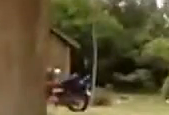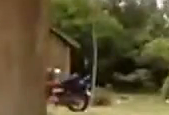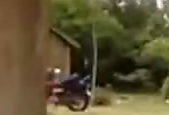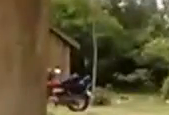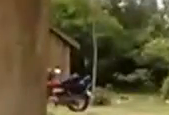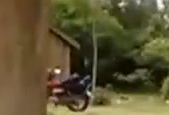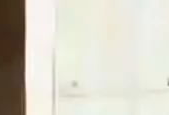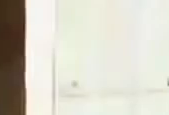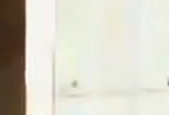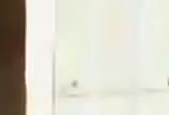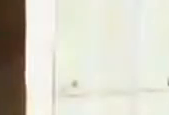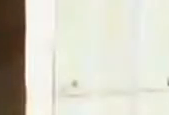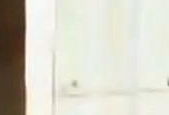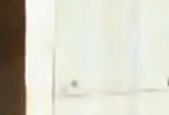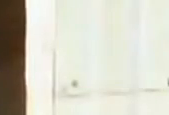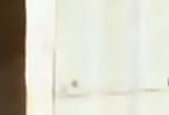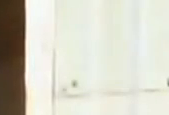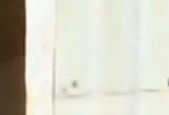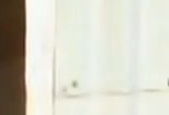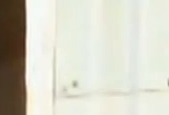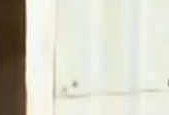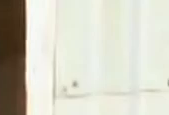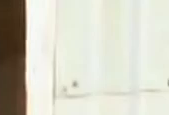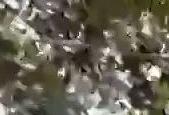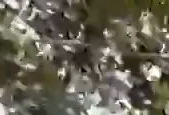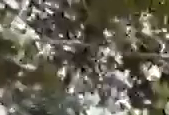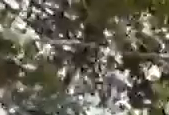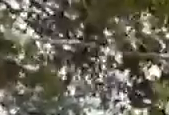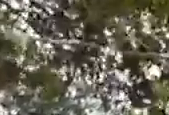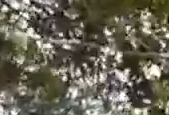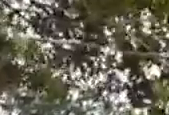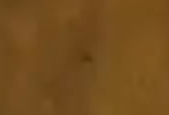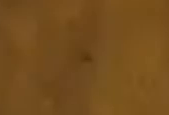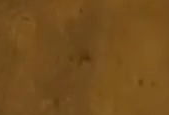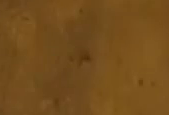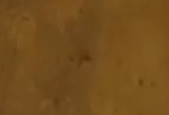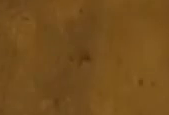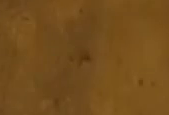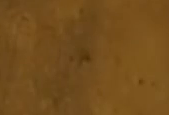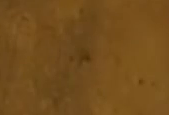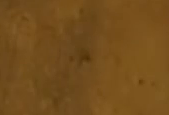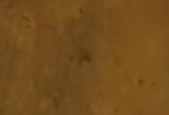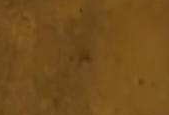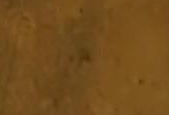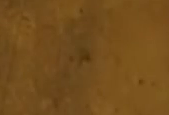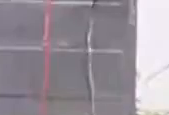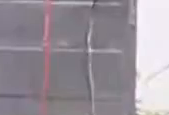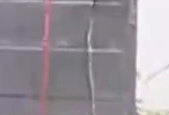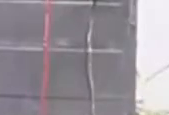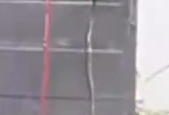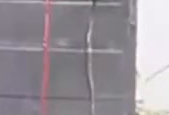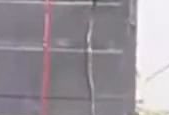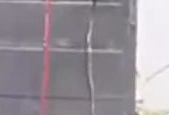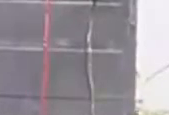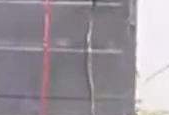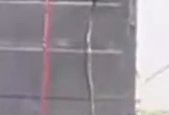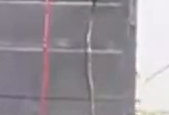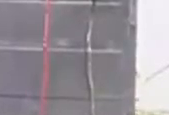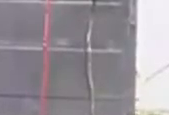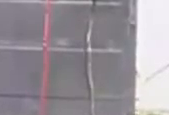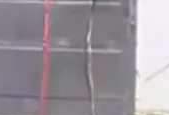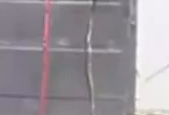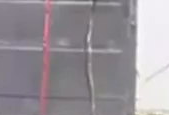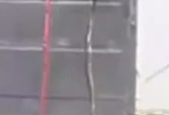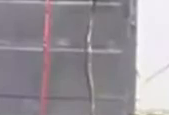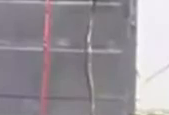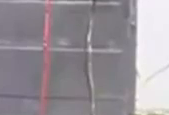who says he had the dream of inventing power that will help his family. Nilianza nikiwa form 3. Yeah, nilikuwa nasikia tu